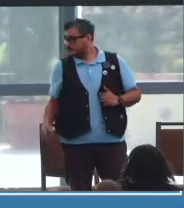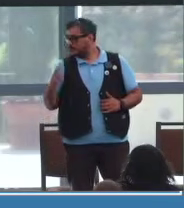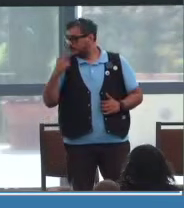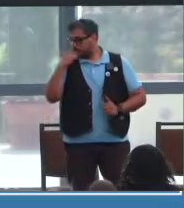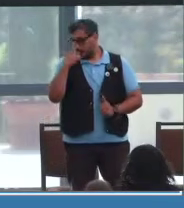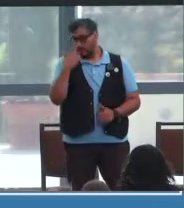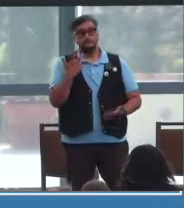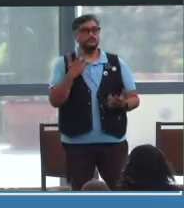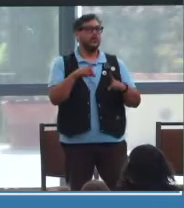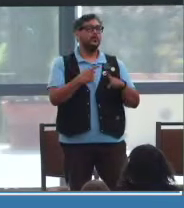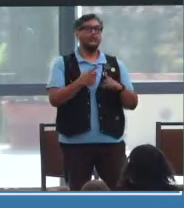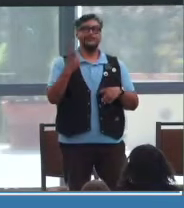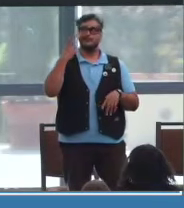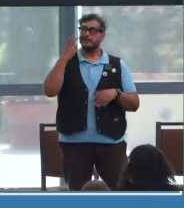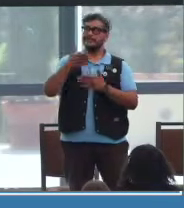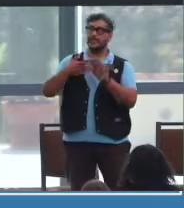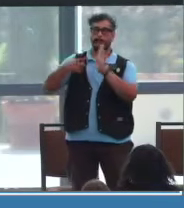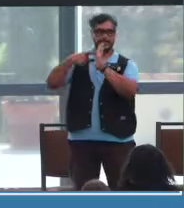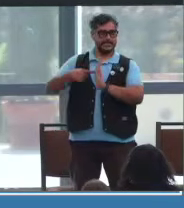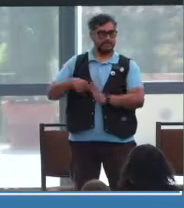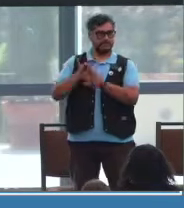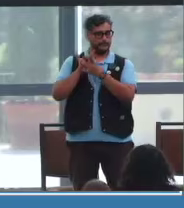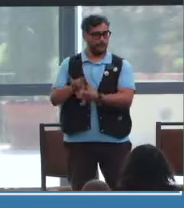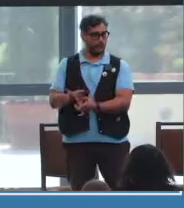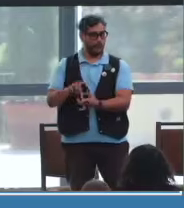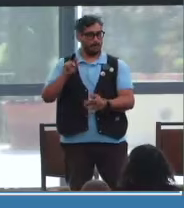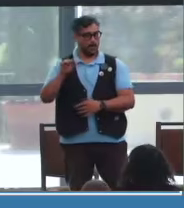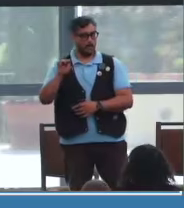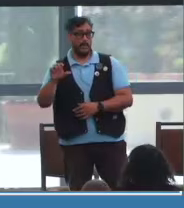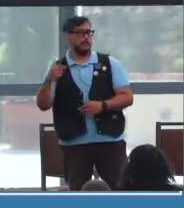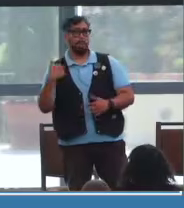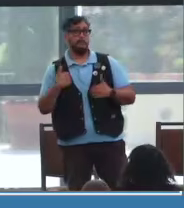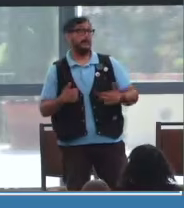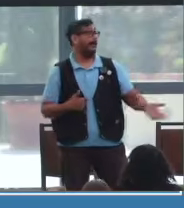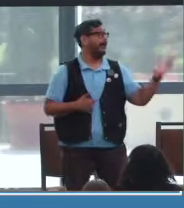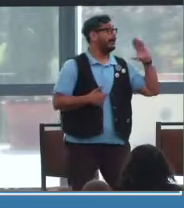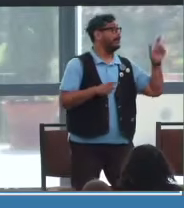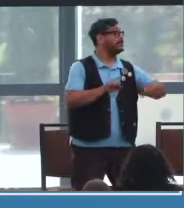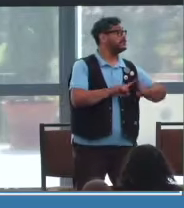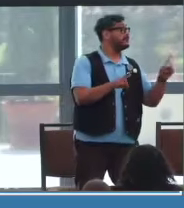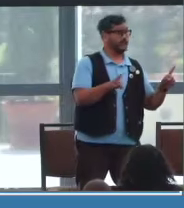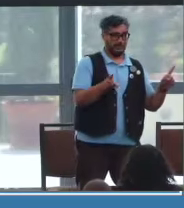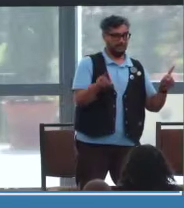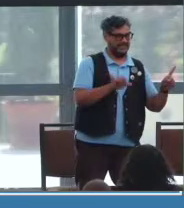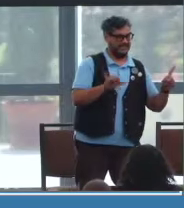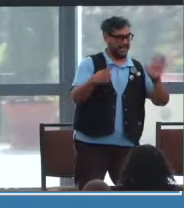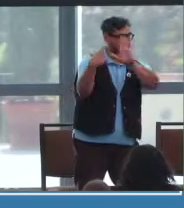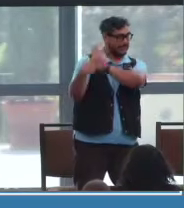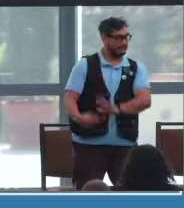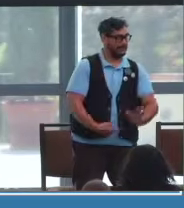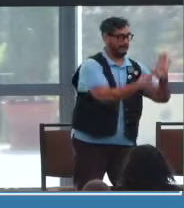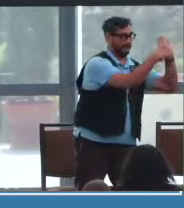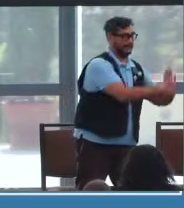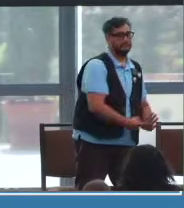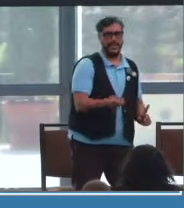So, when you look at some of these symptoms associated with menopause, I could give a different talk and put the same slide up with the same symptoms, and you might think it's